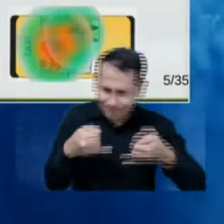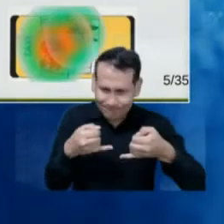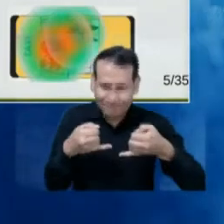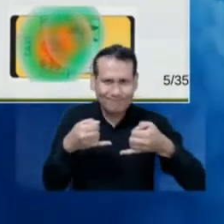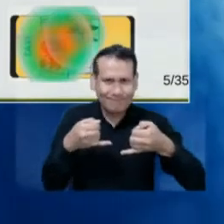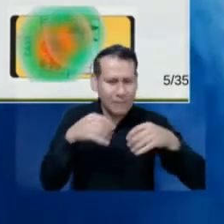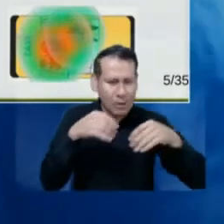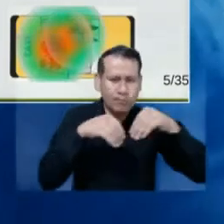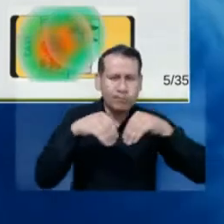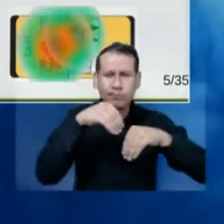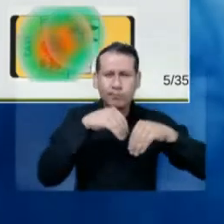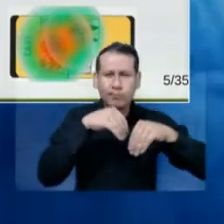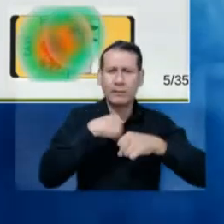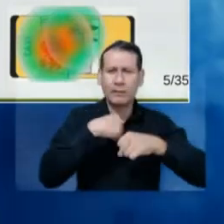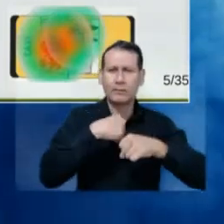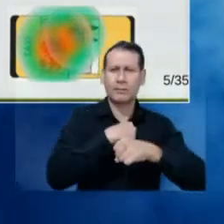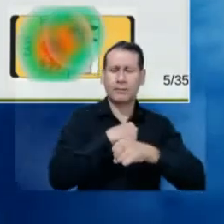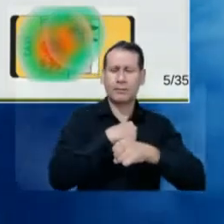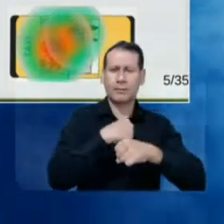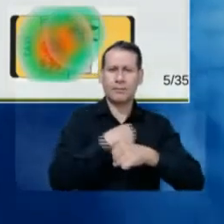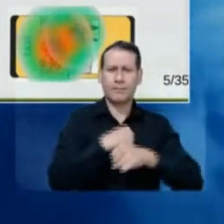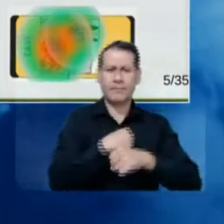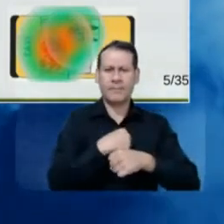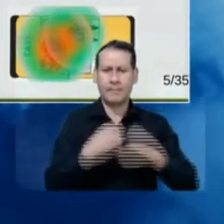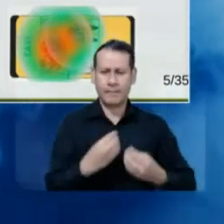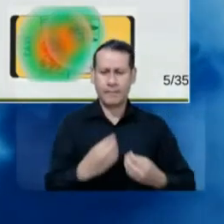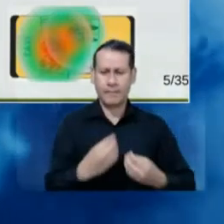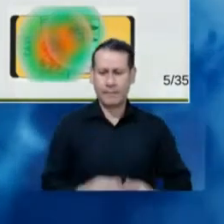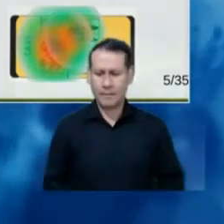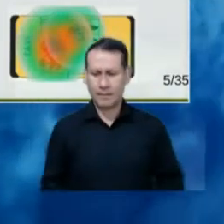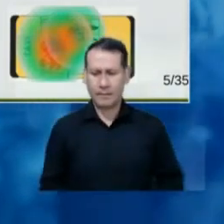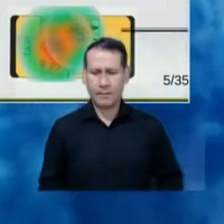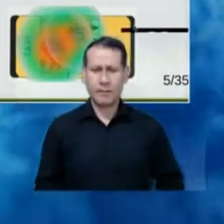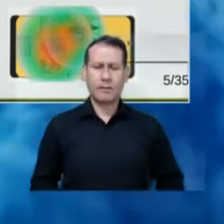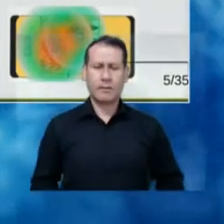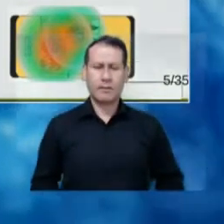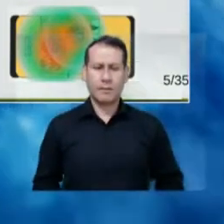the simulations. Also,